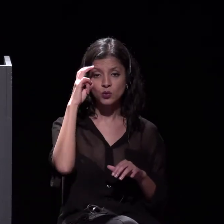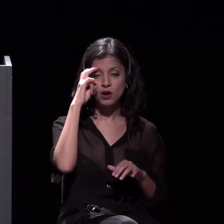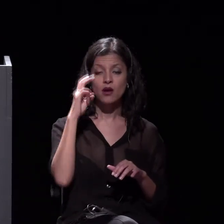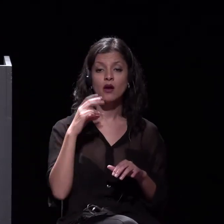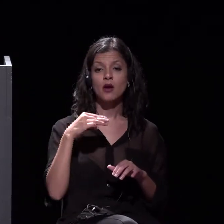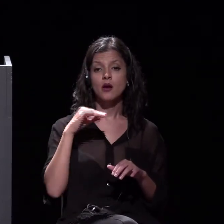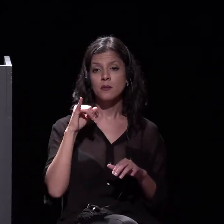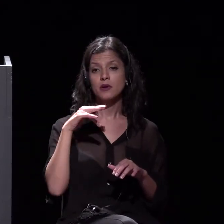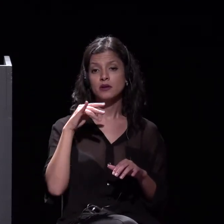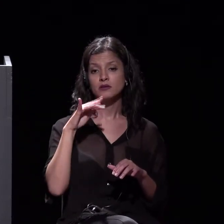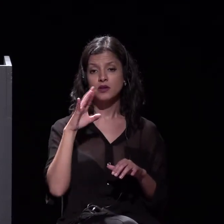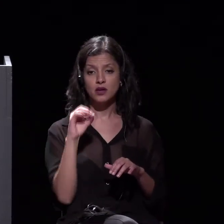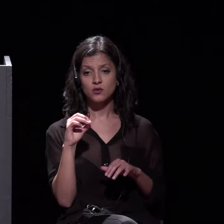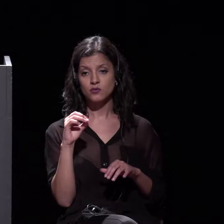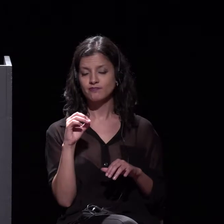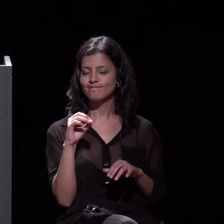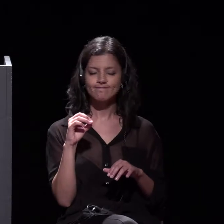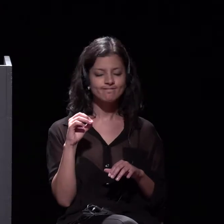something else entirely. Okay.